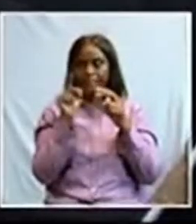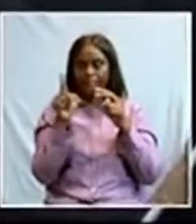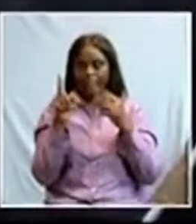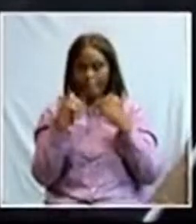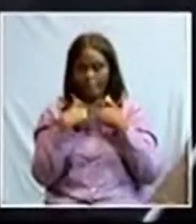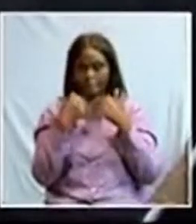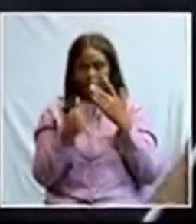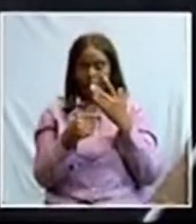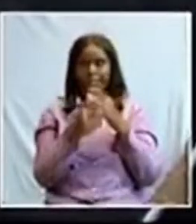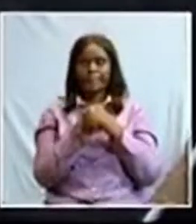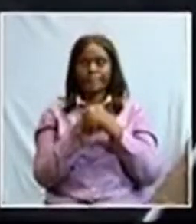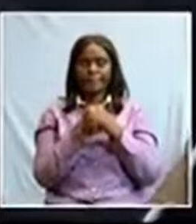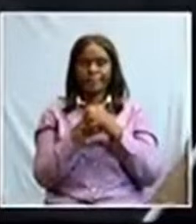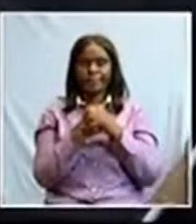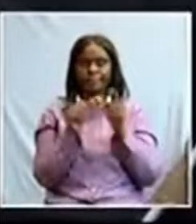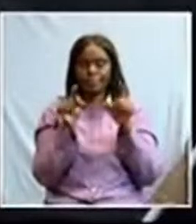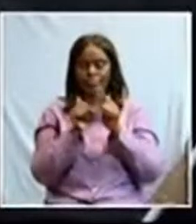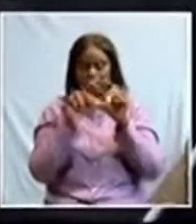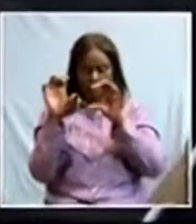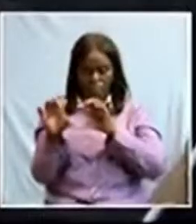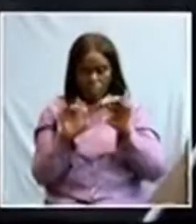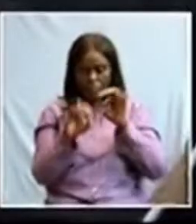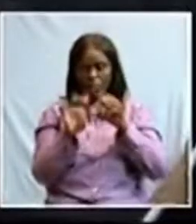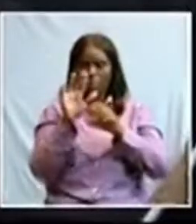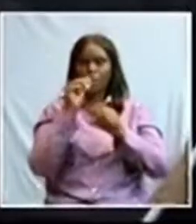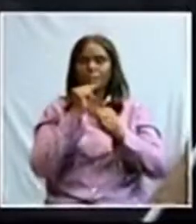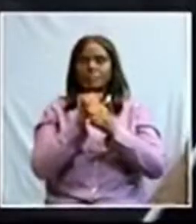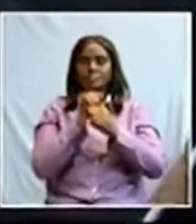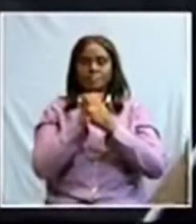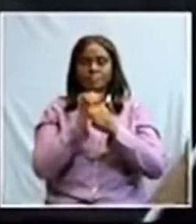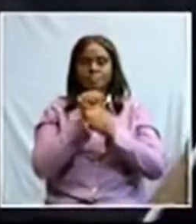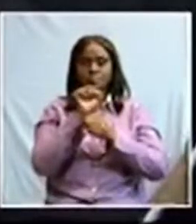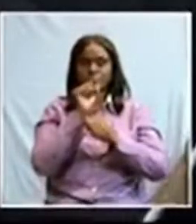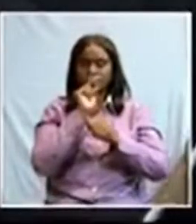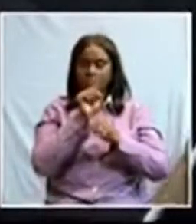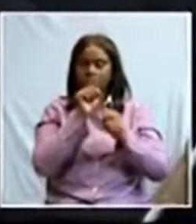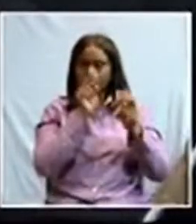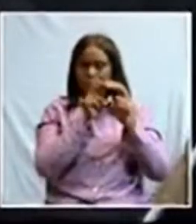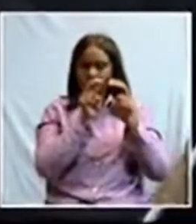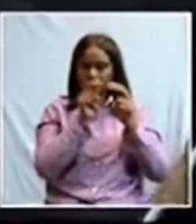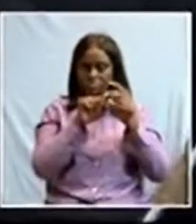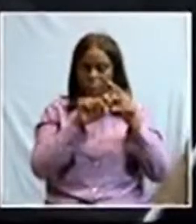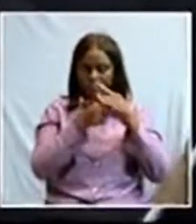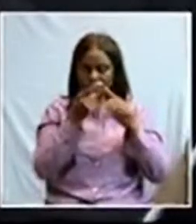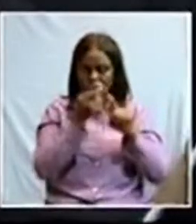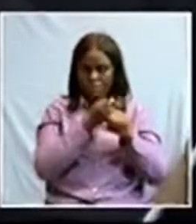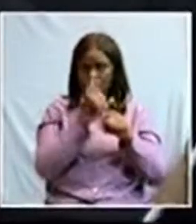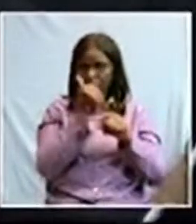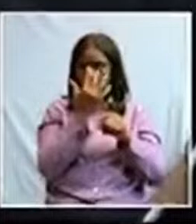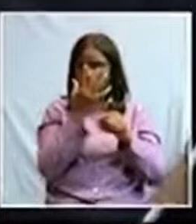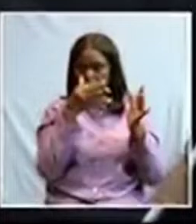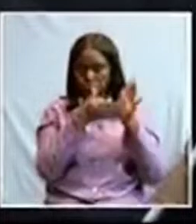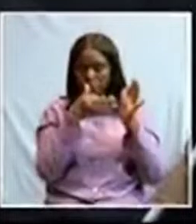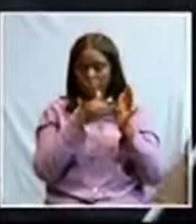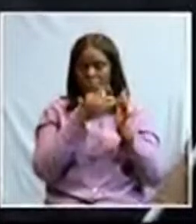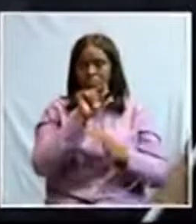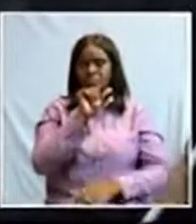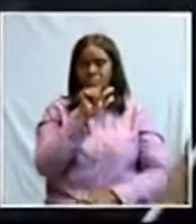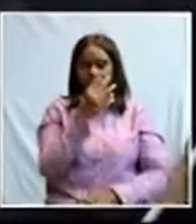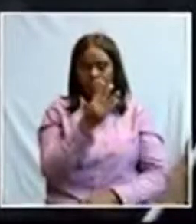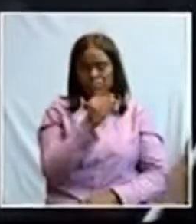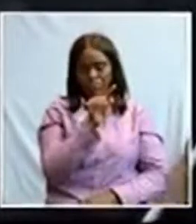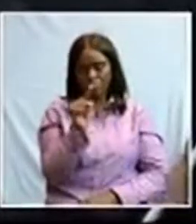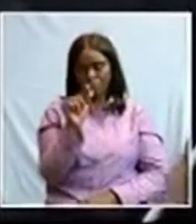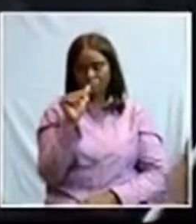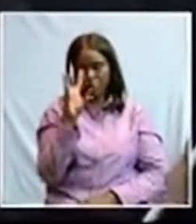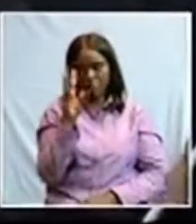He did his part. Of course, the contract started on 15th February 2024 to 16